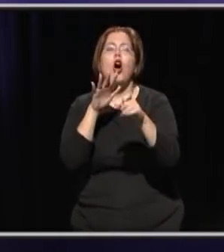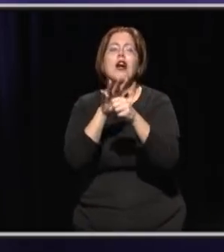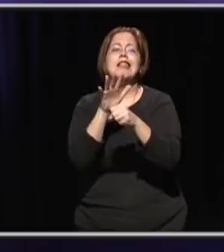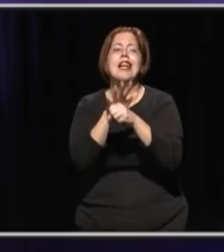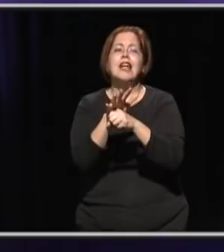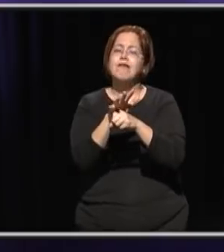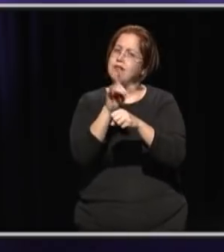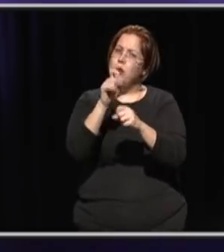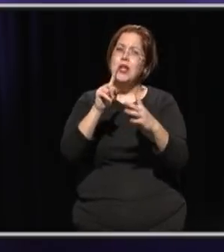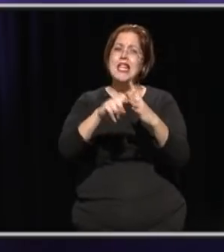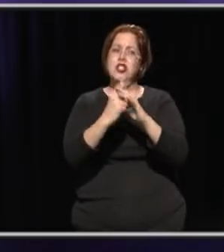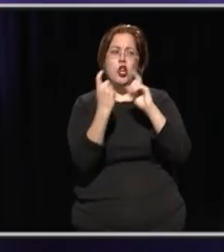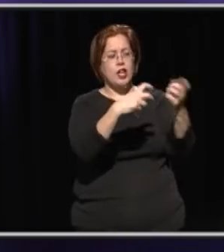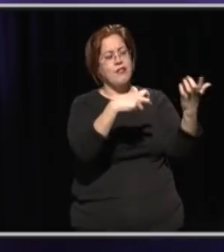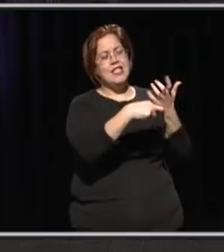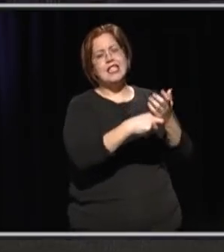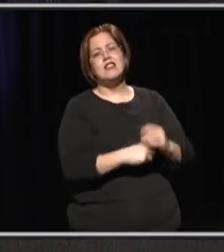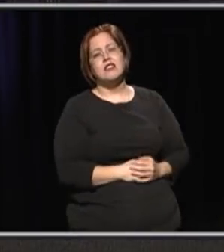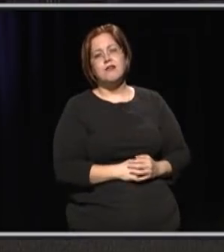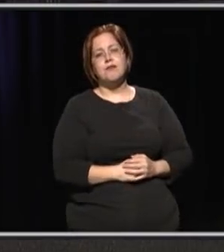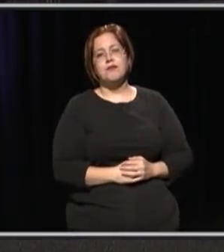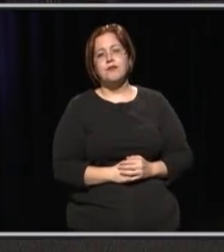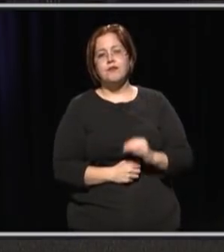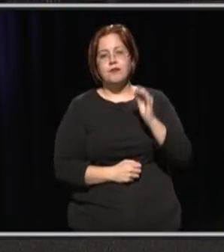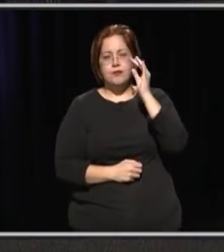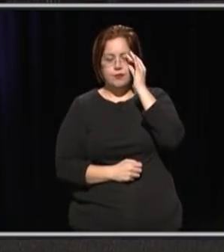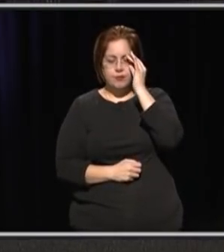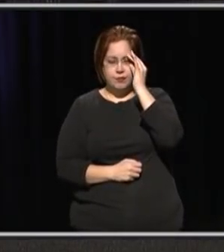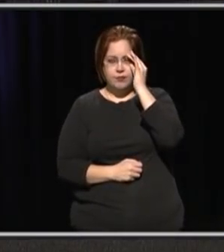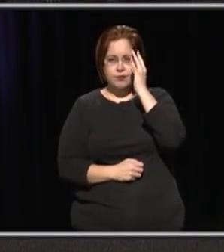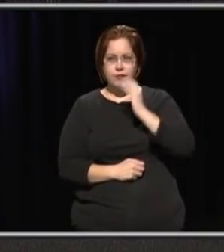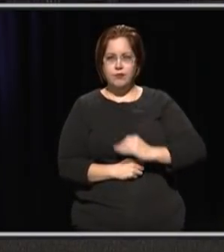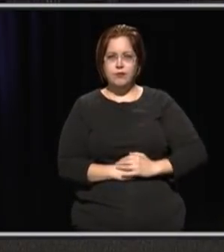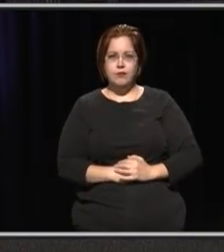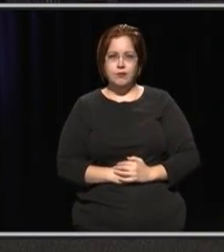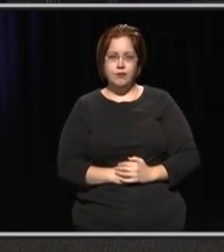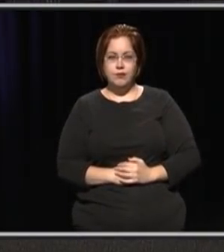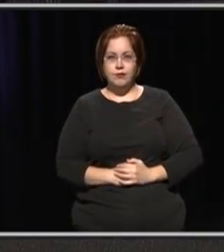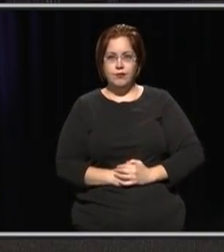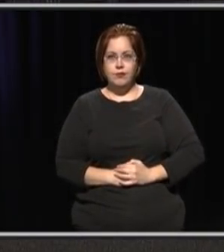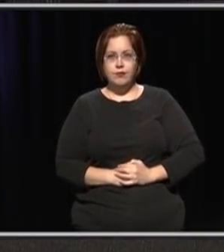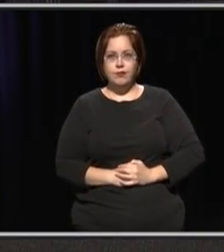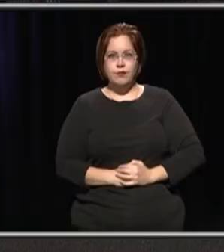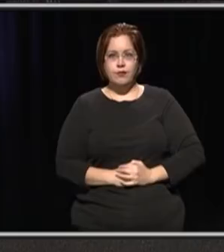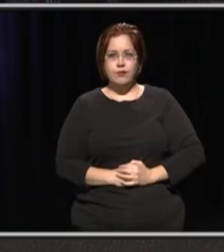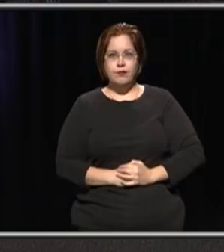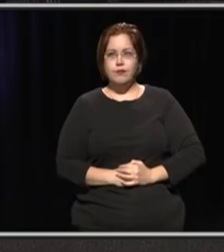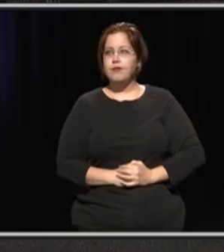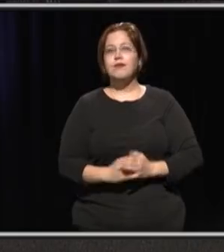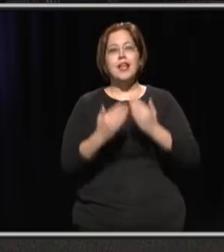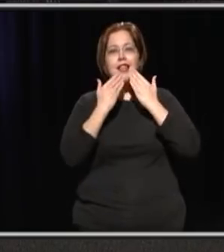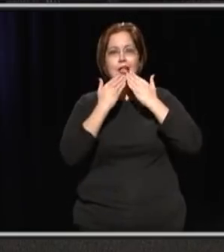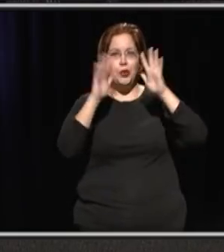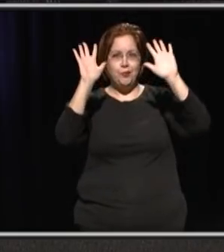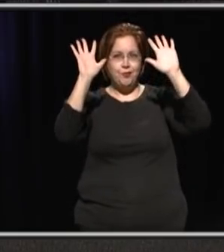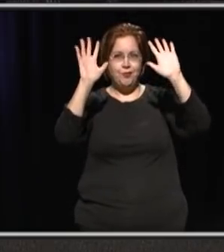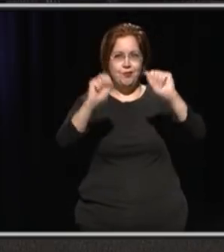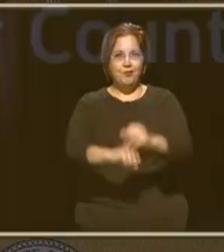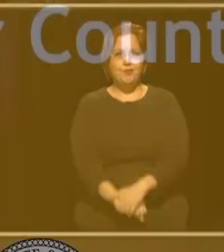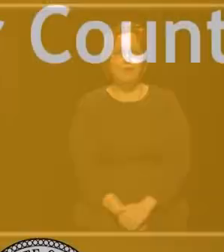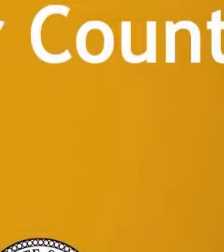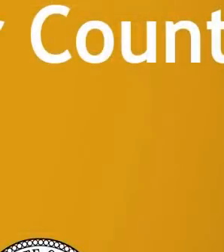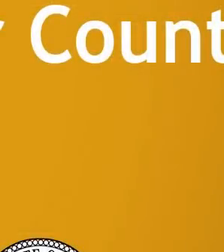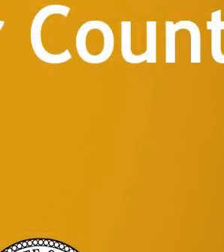need to start giving citations. Thank you. Thanks, everybody.